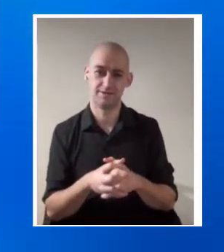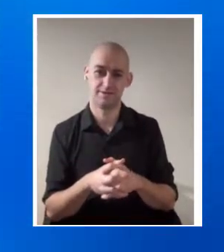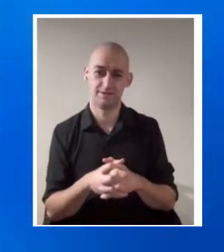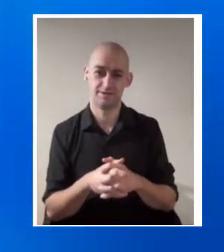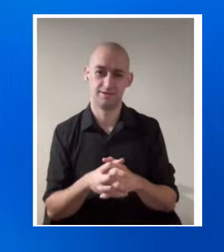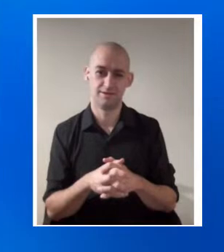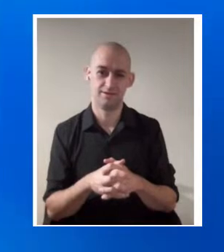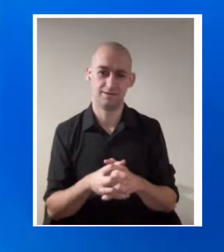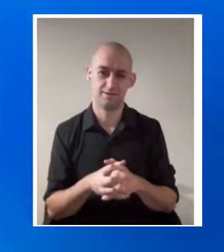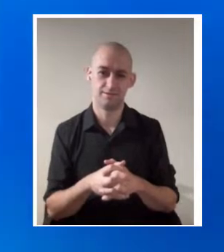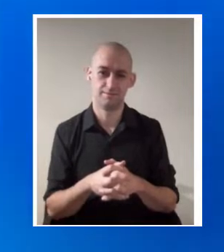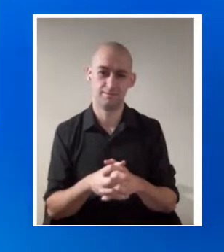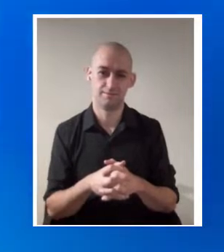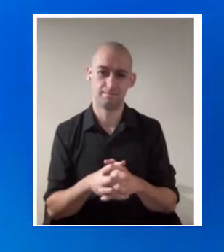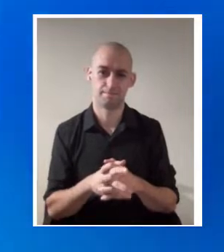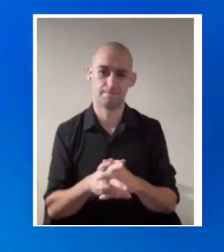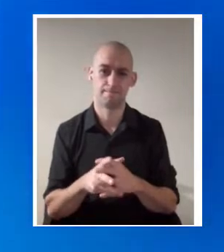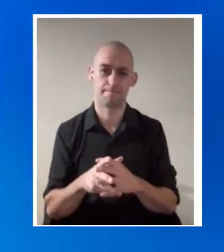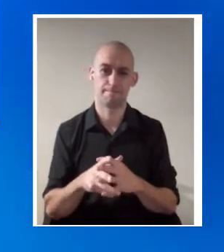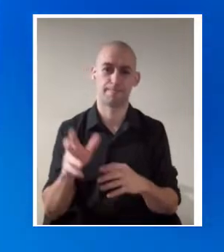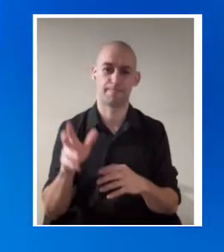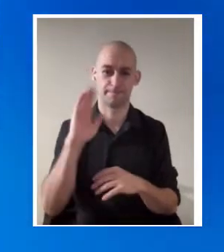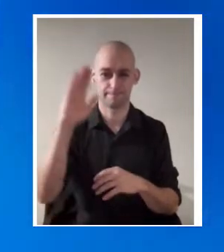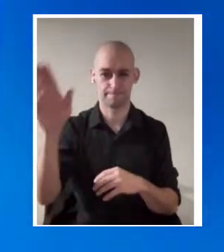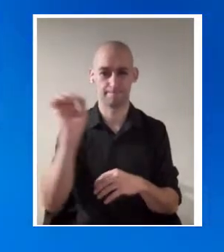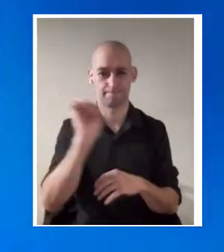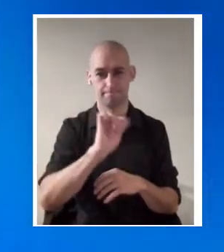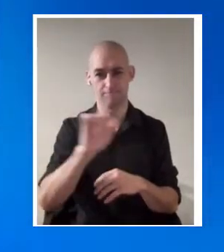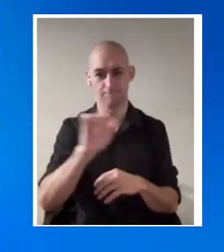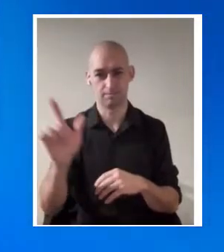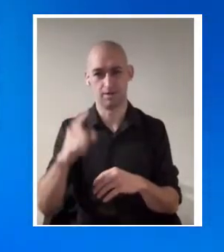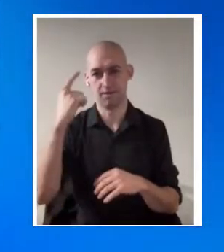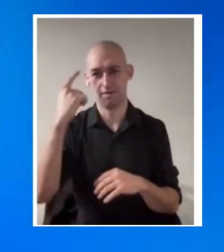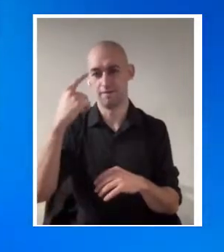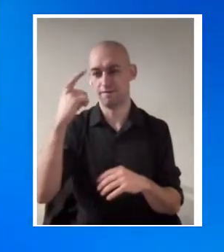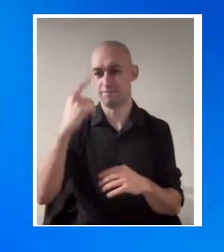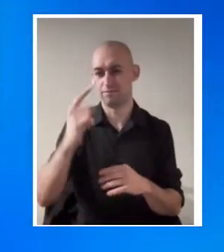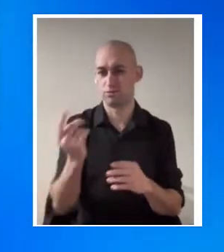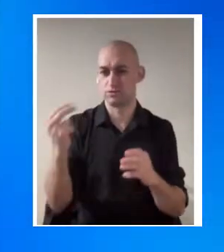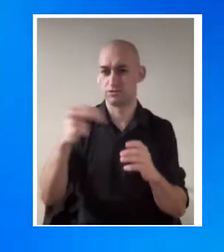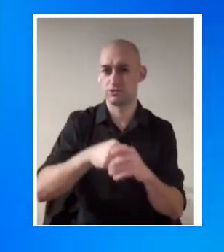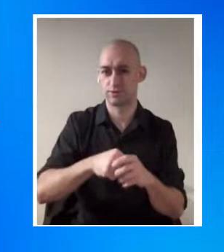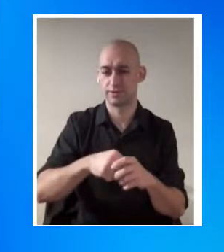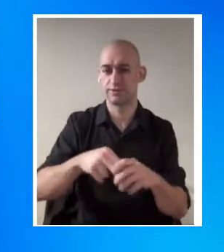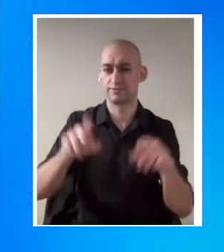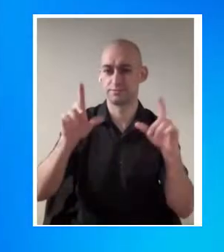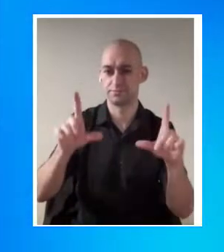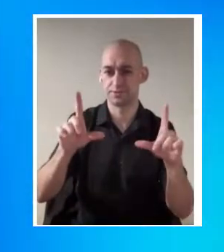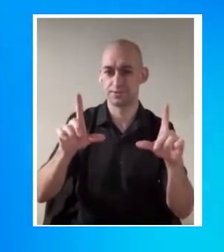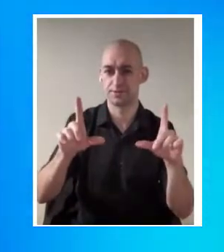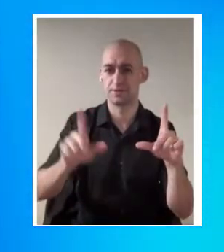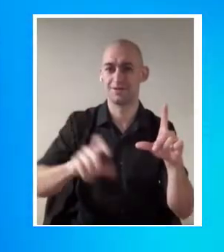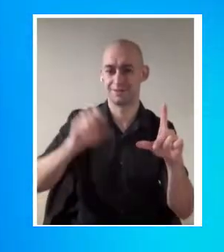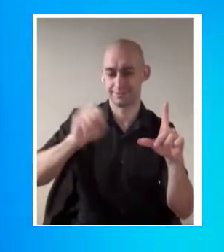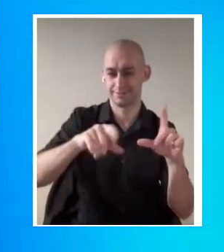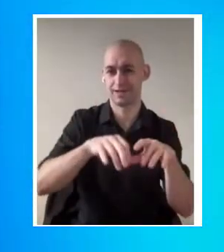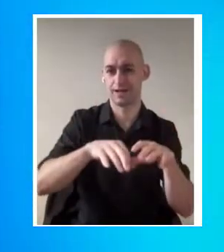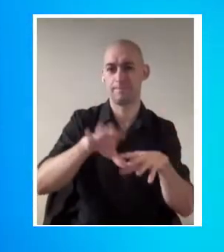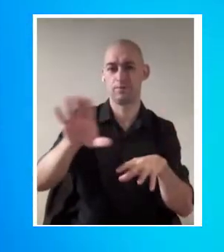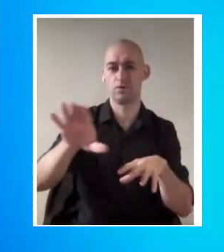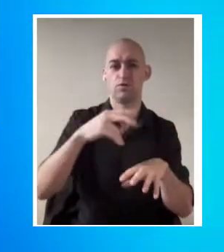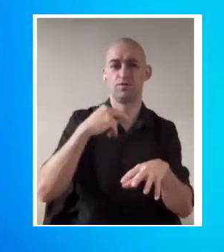Yep. Hello, everyone. In order to get to our website and your browser, please type